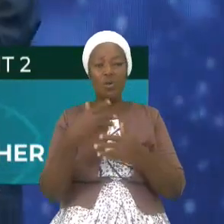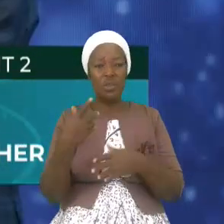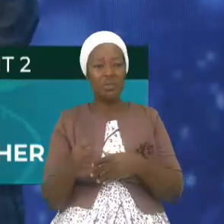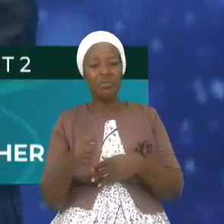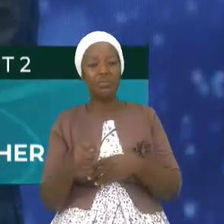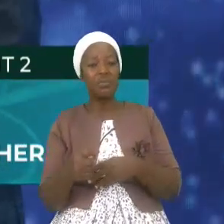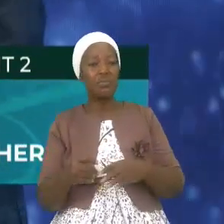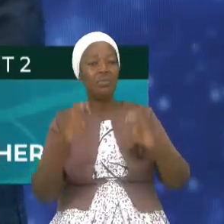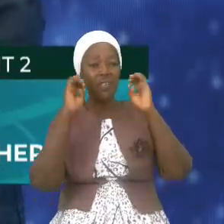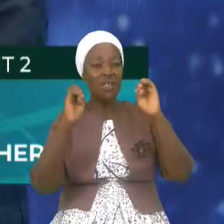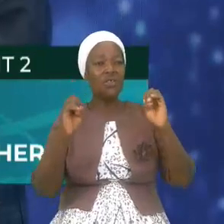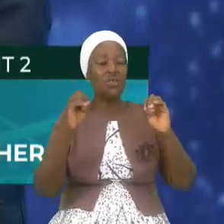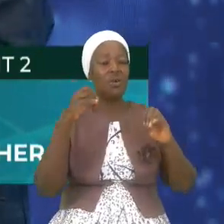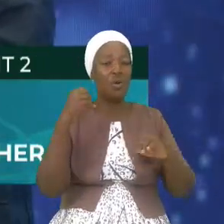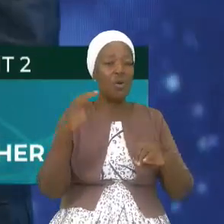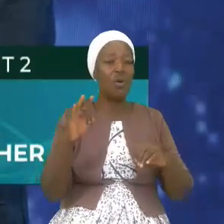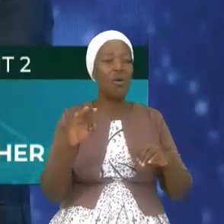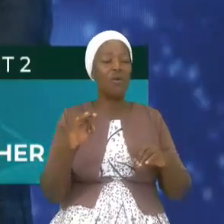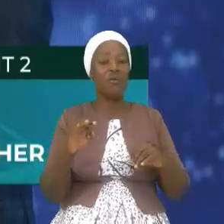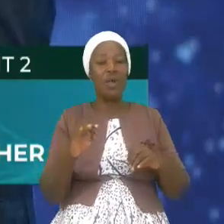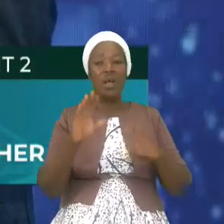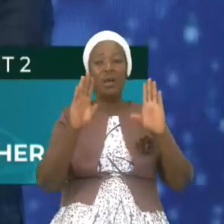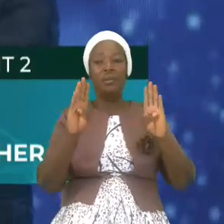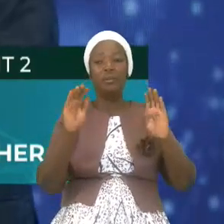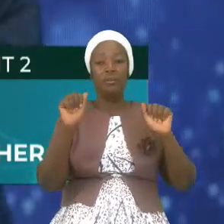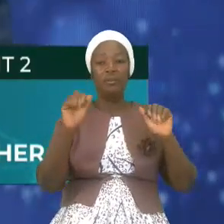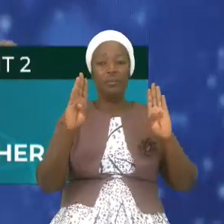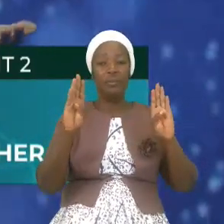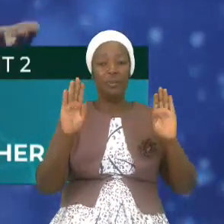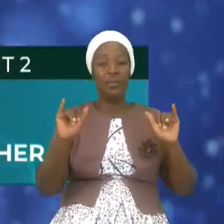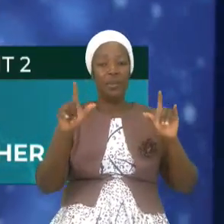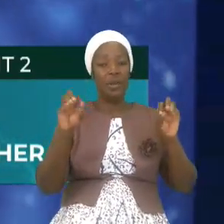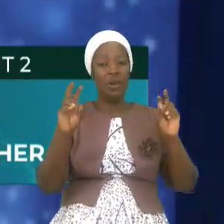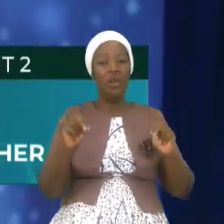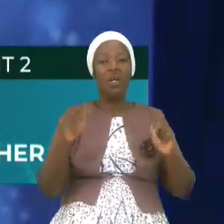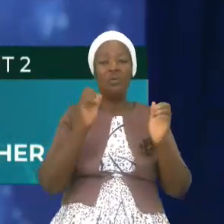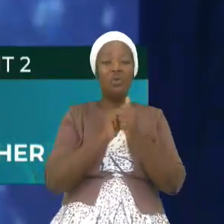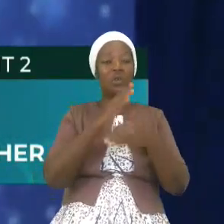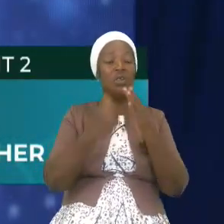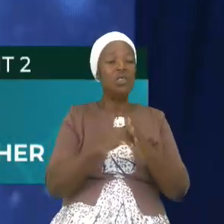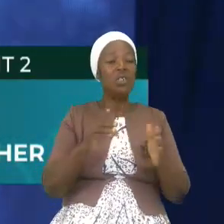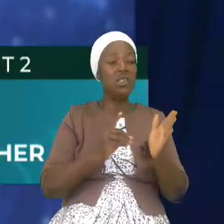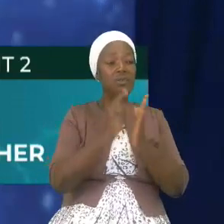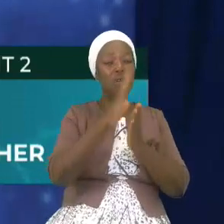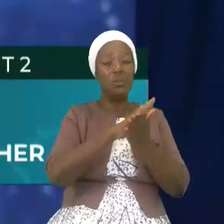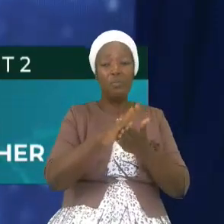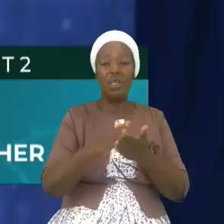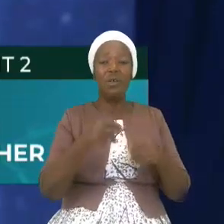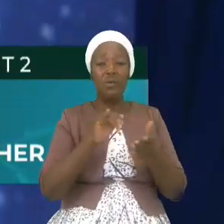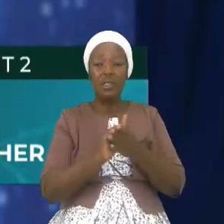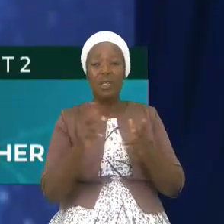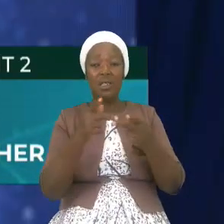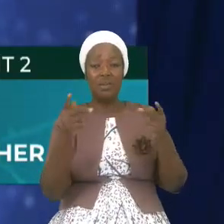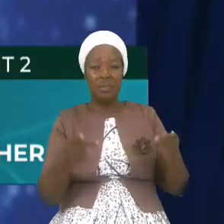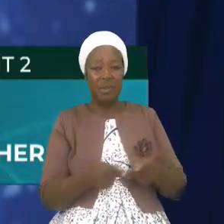and civilization, early civilization of Babylon, the man could not read the